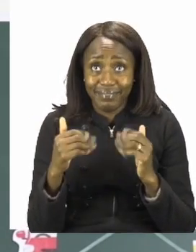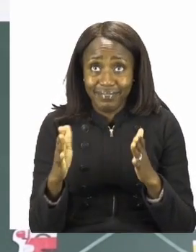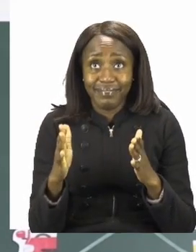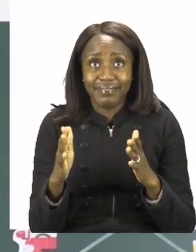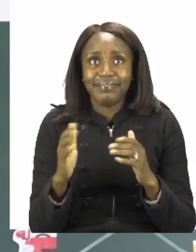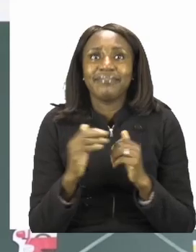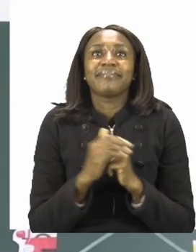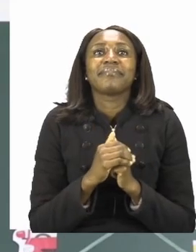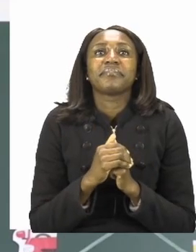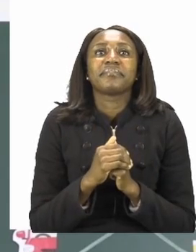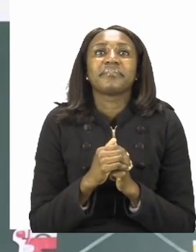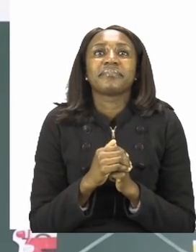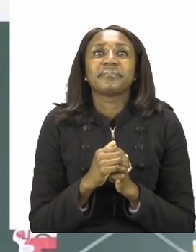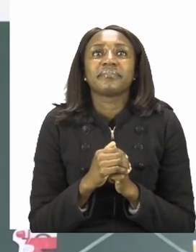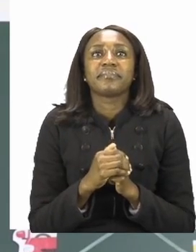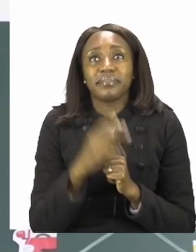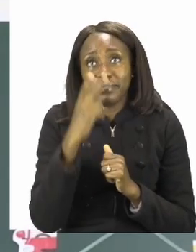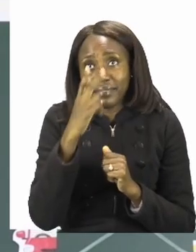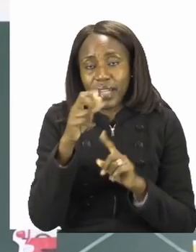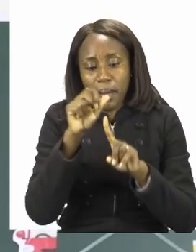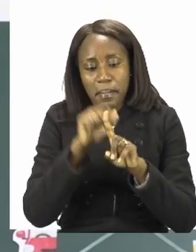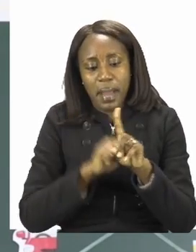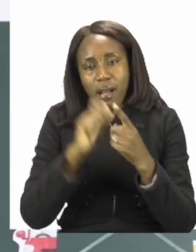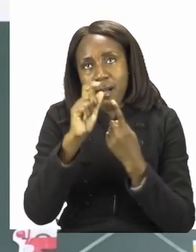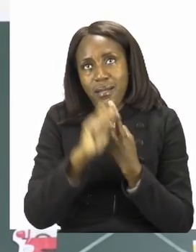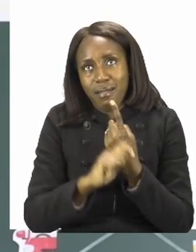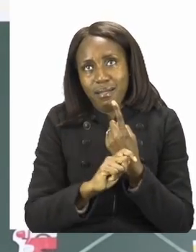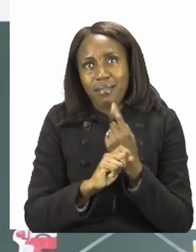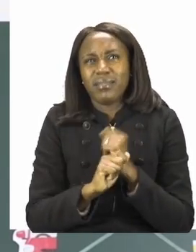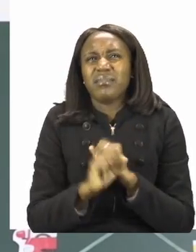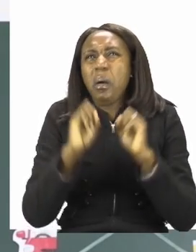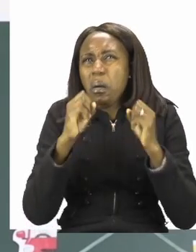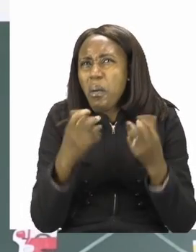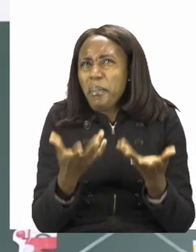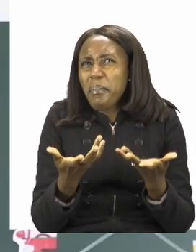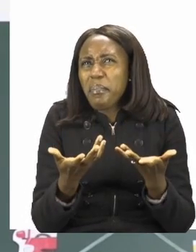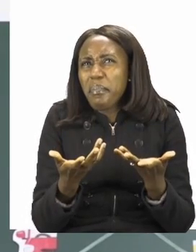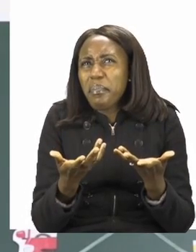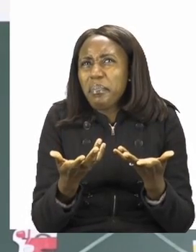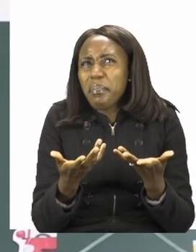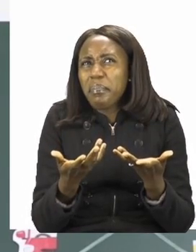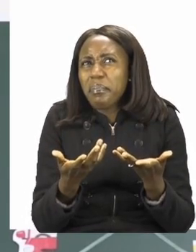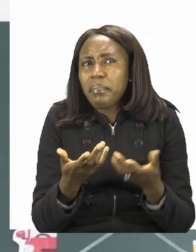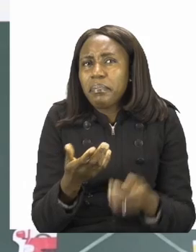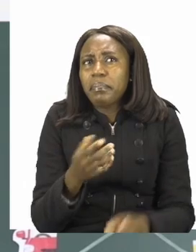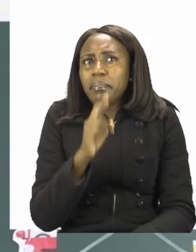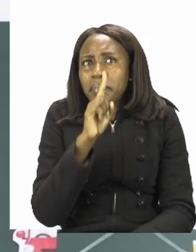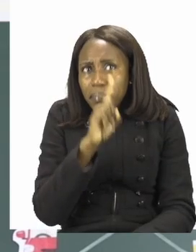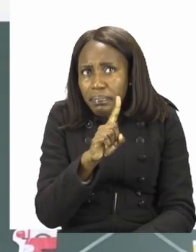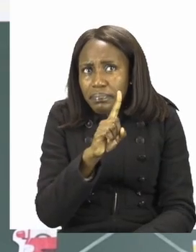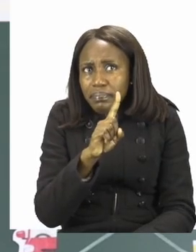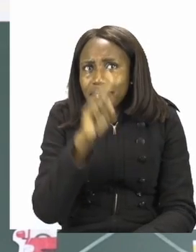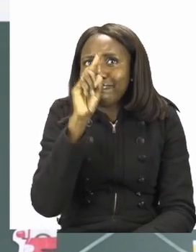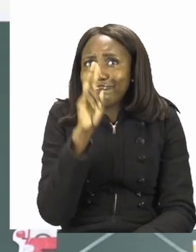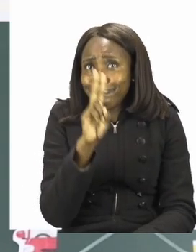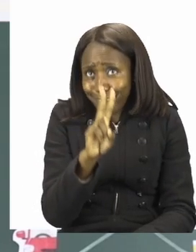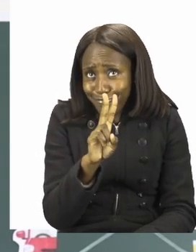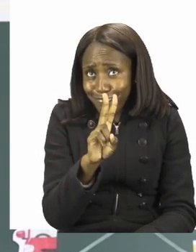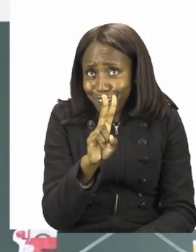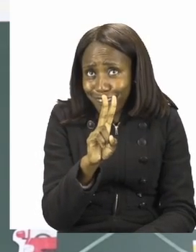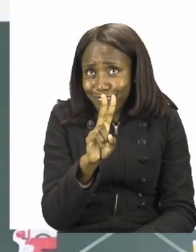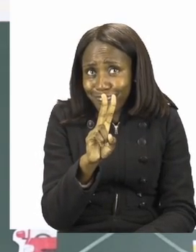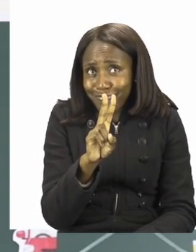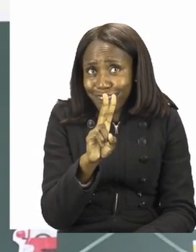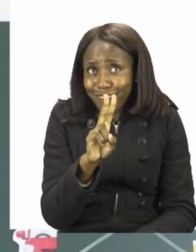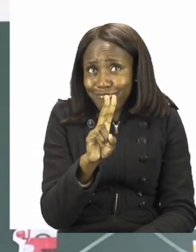first one. I can see bananas, but how many bananas do we have? 1,